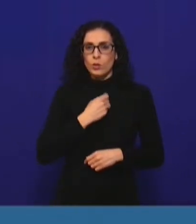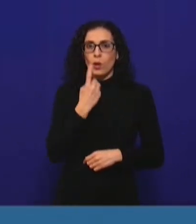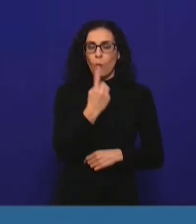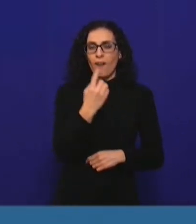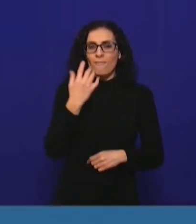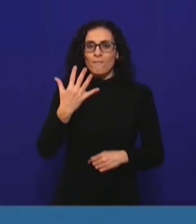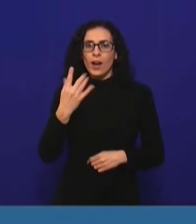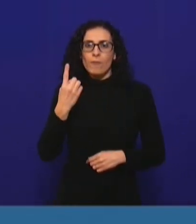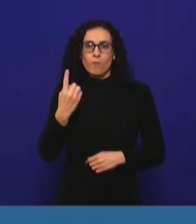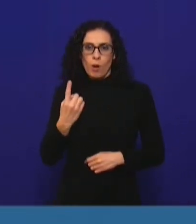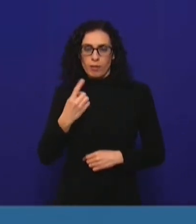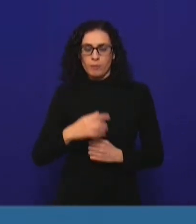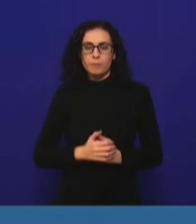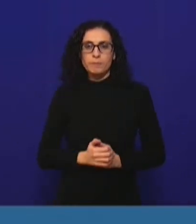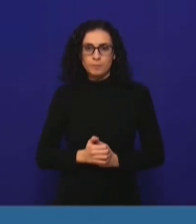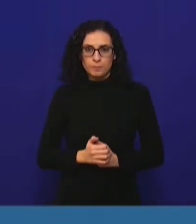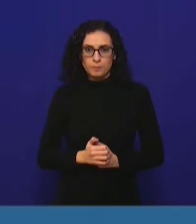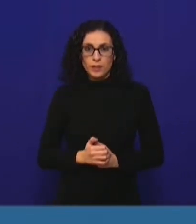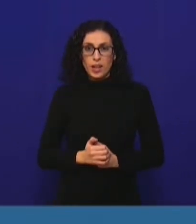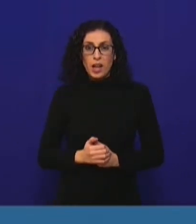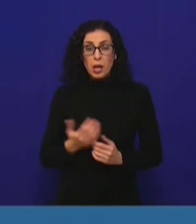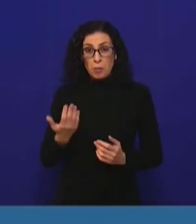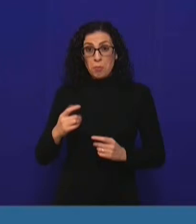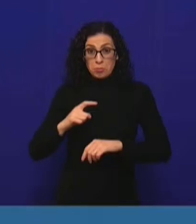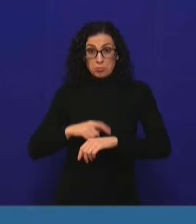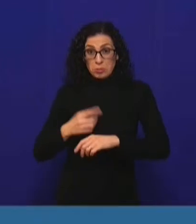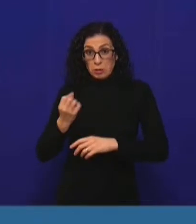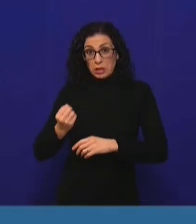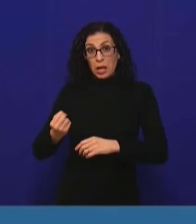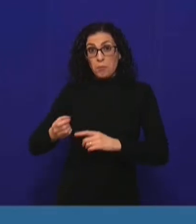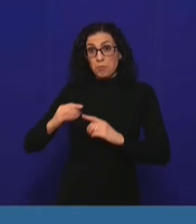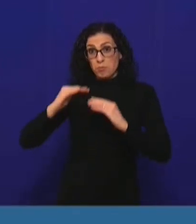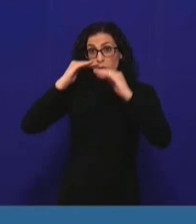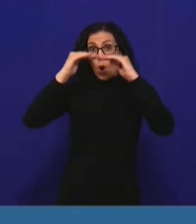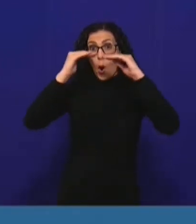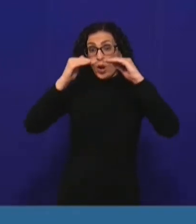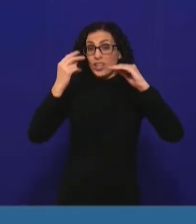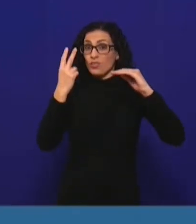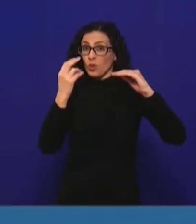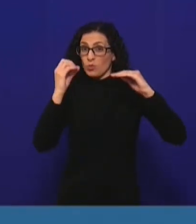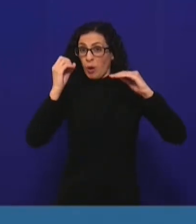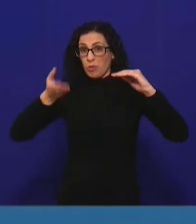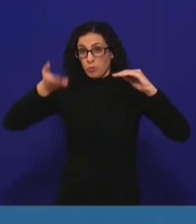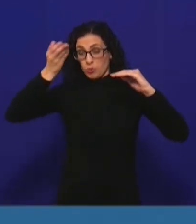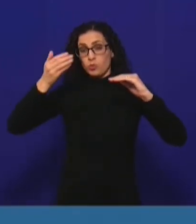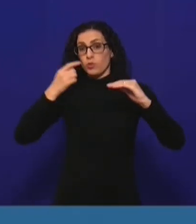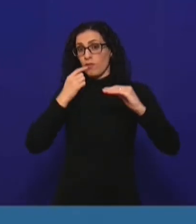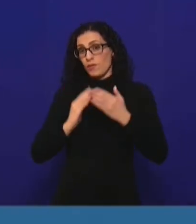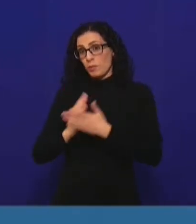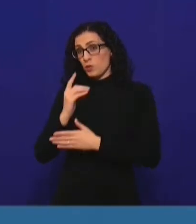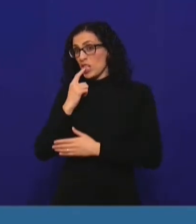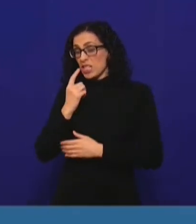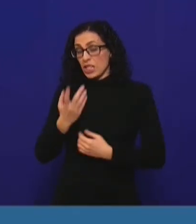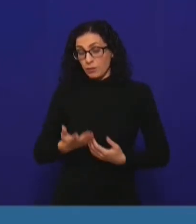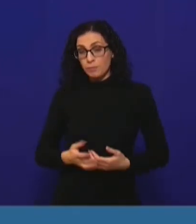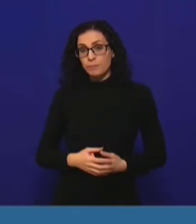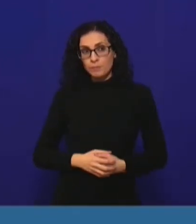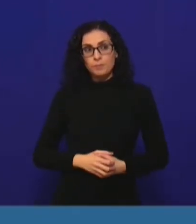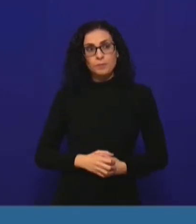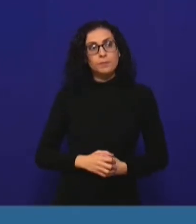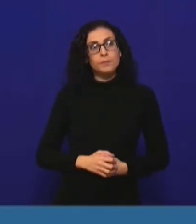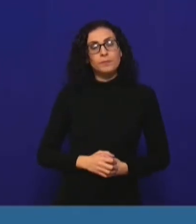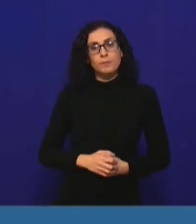li kellna dak il-peak ta' 200 li konna l-ħaqnieh fl-ewwel ġimgħa tas-sena. Sitwazzjoni fid-djar tal-anzjani